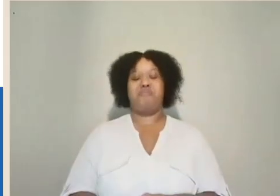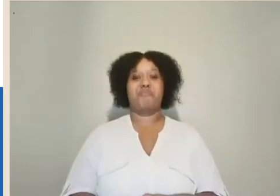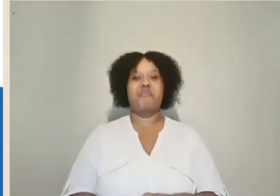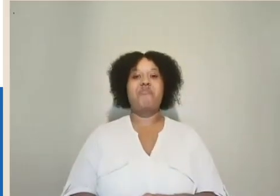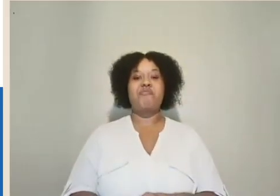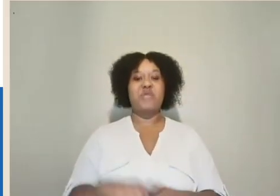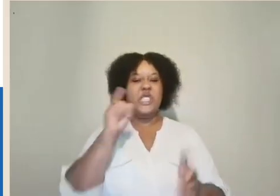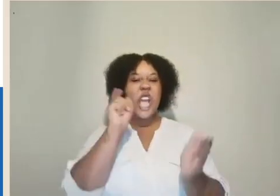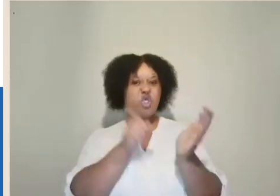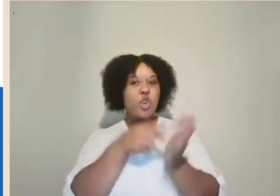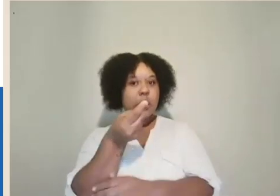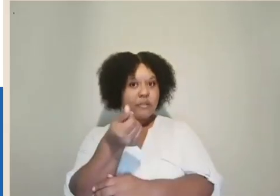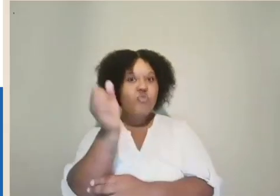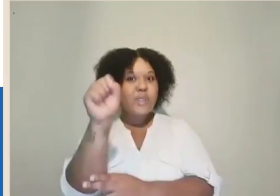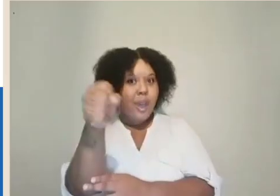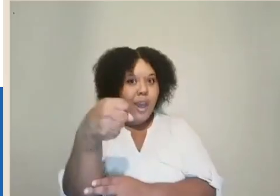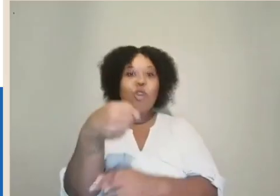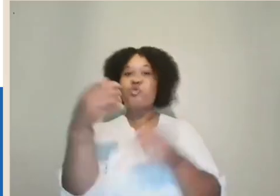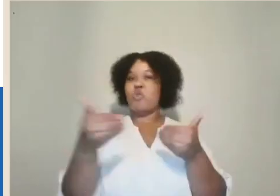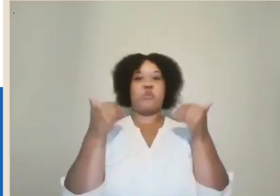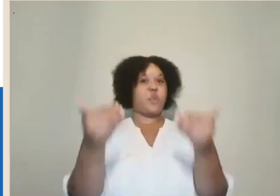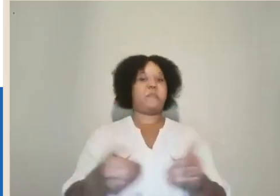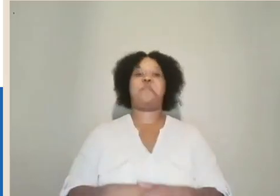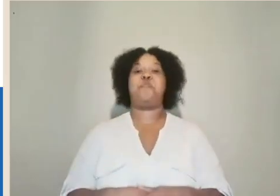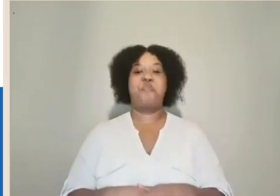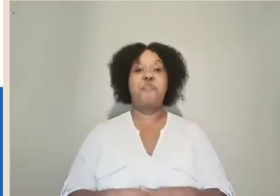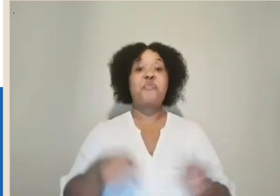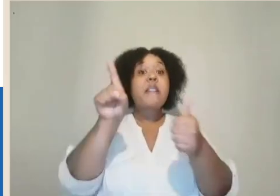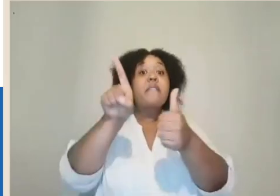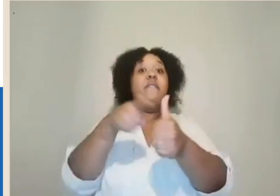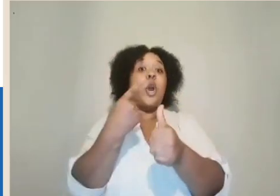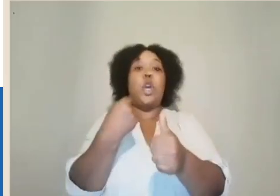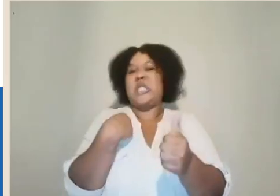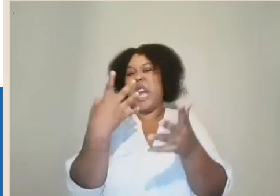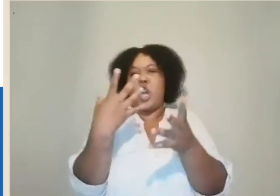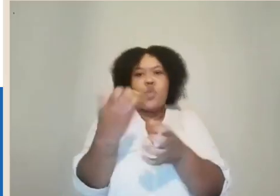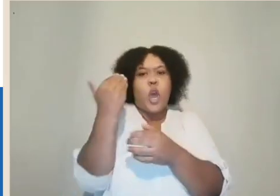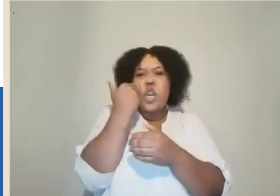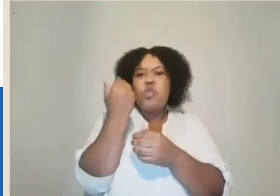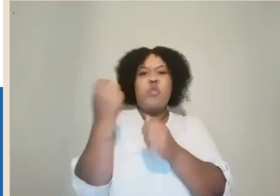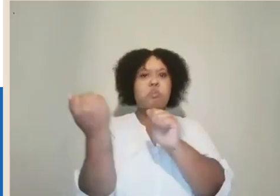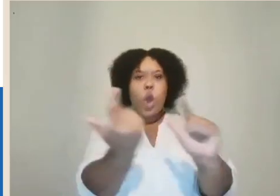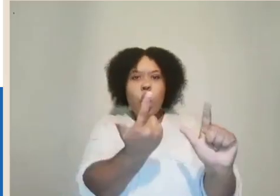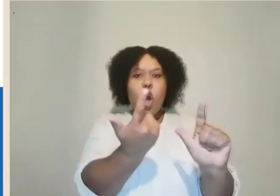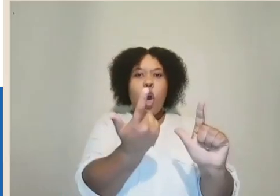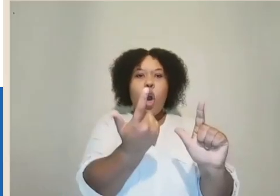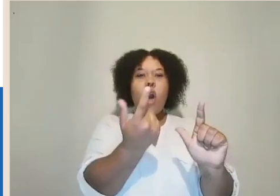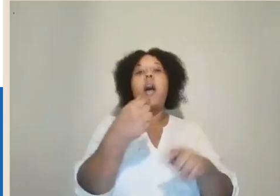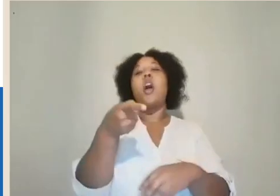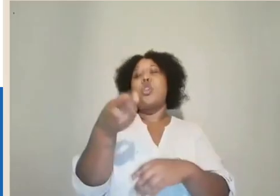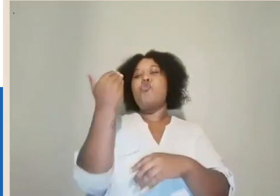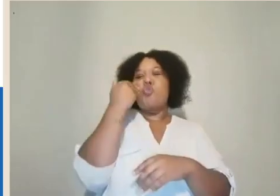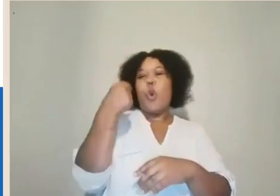some yeses. All right, let's go into it. So first, I'd like to just get to know you all. So you got to know me a little bit more